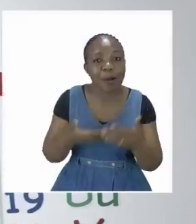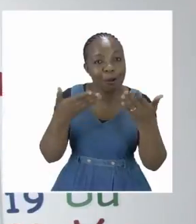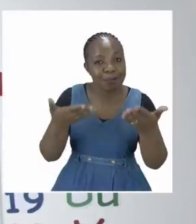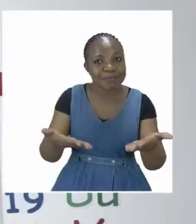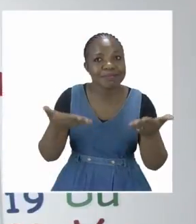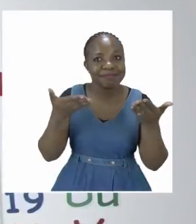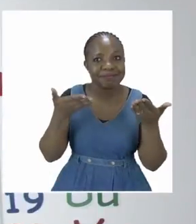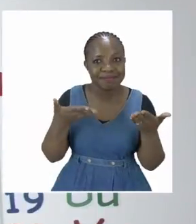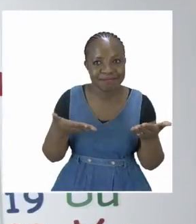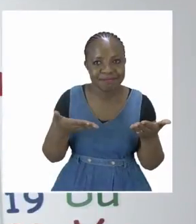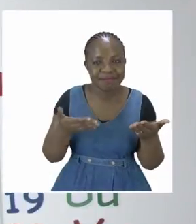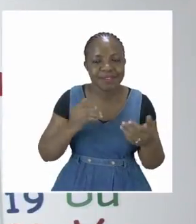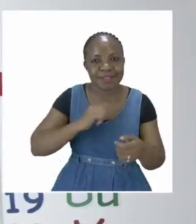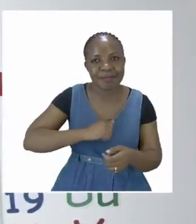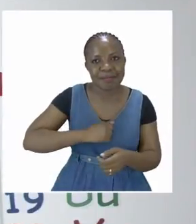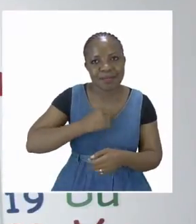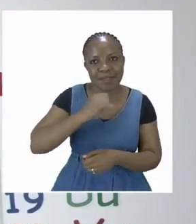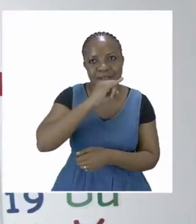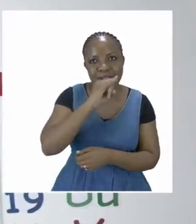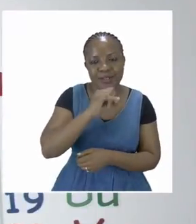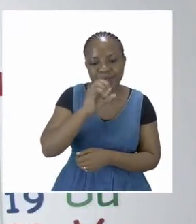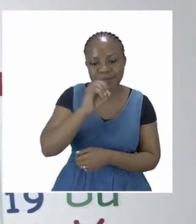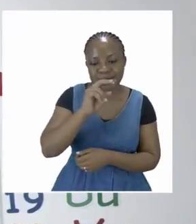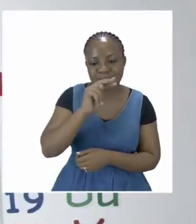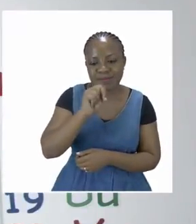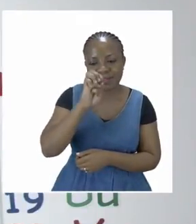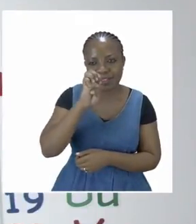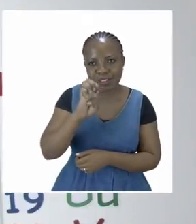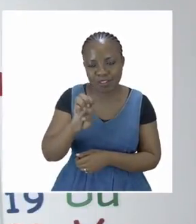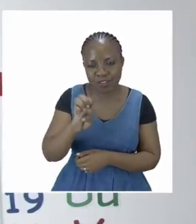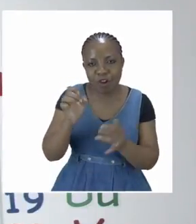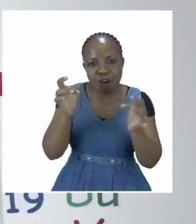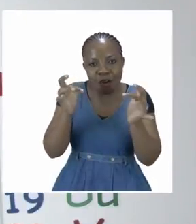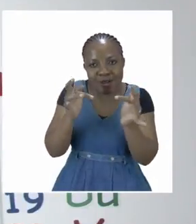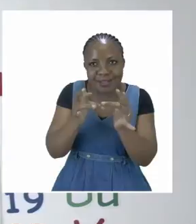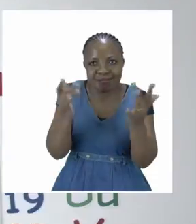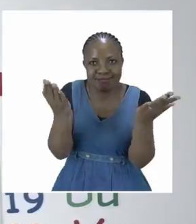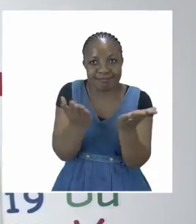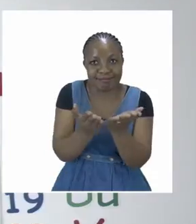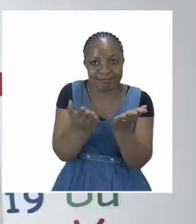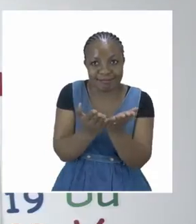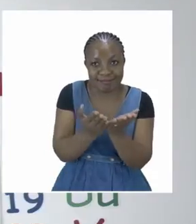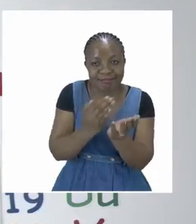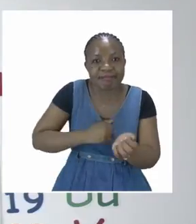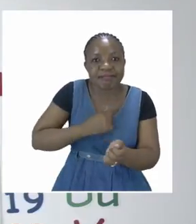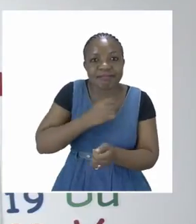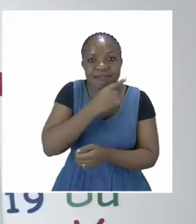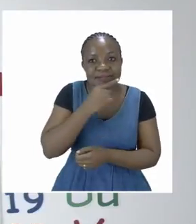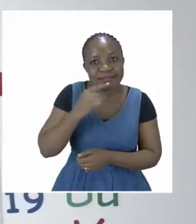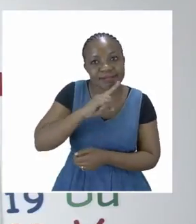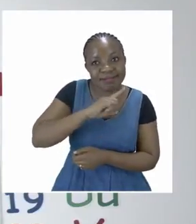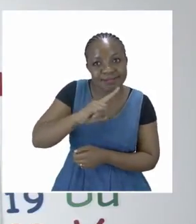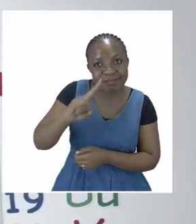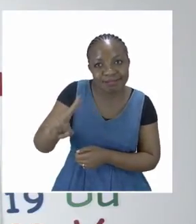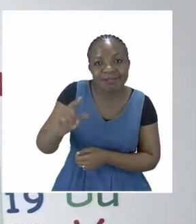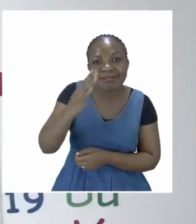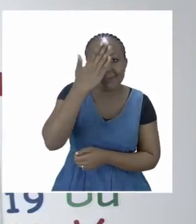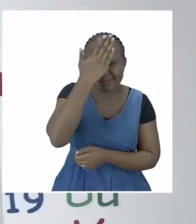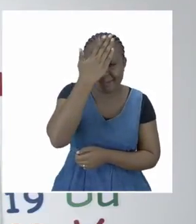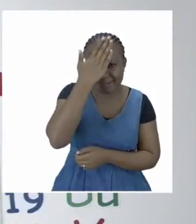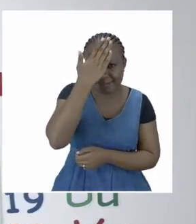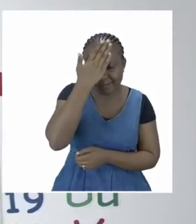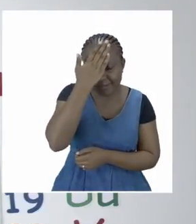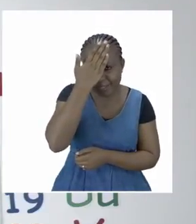Welcome to My Zone Online School. My name is Teacher Mutsa. Get your education